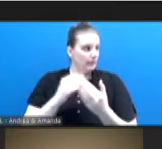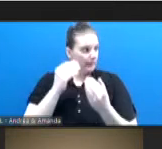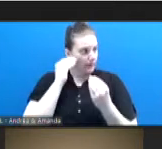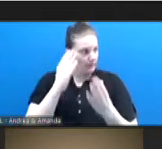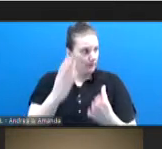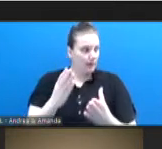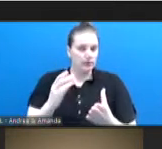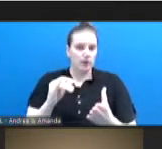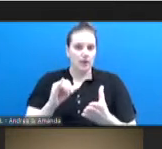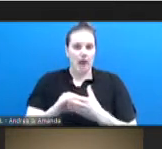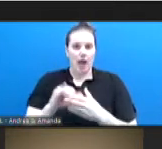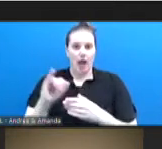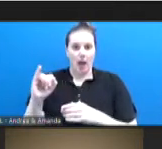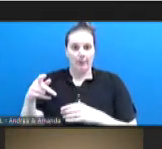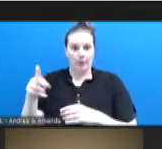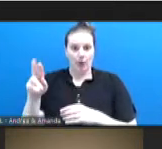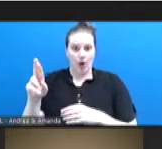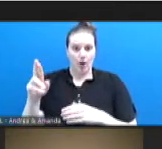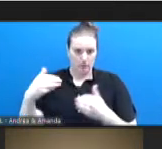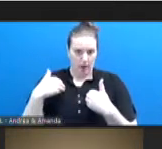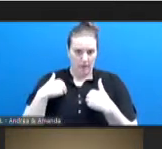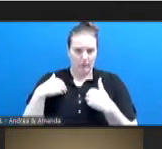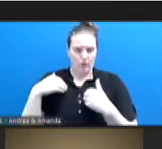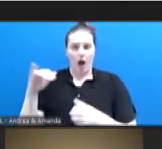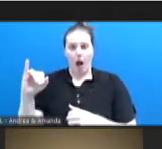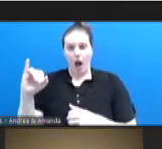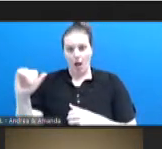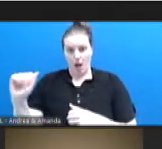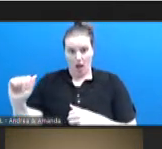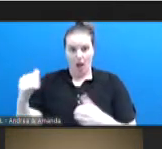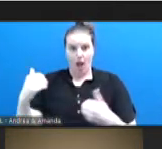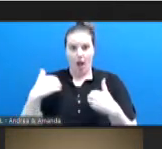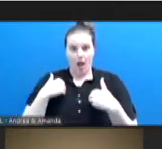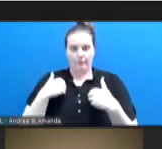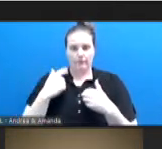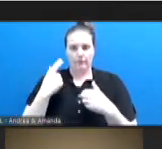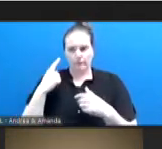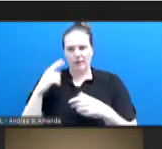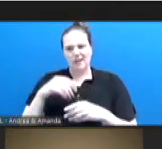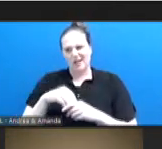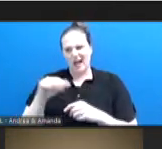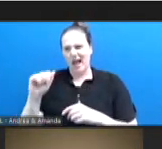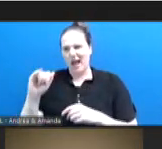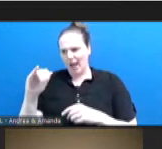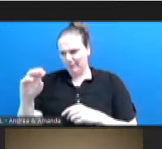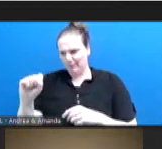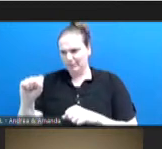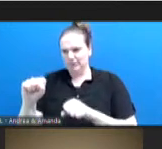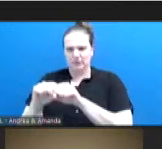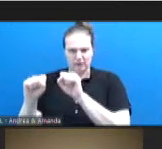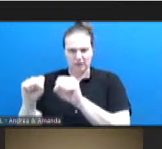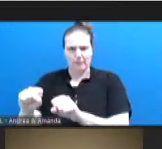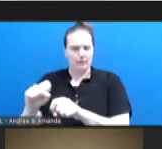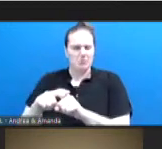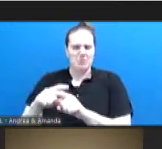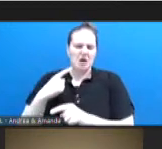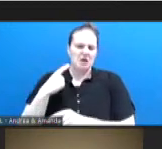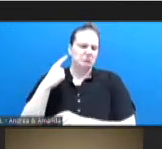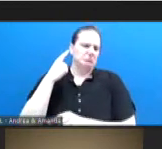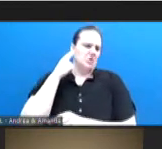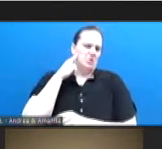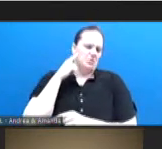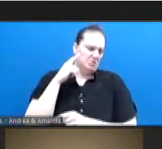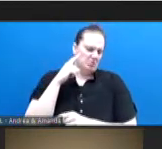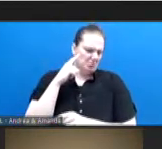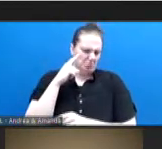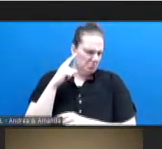that IPR would have or IA would have in the AIM system. I don't believe that, well, I know we